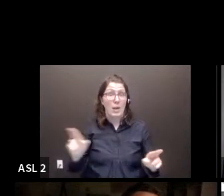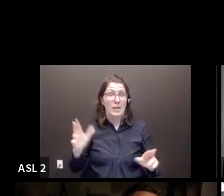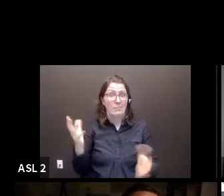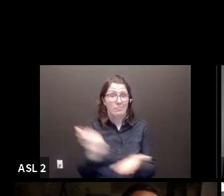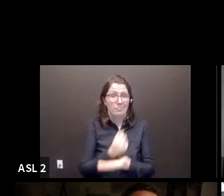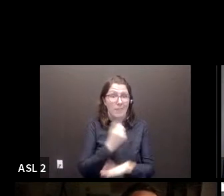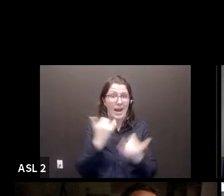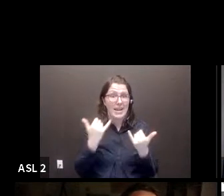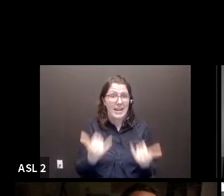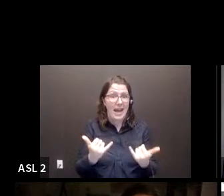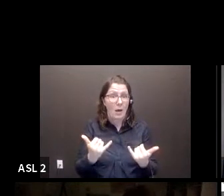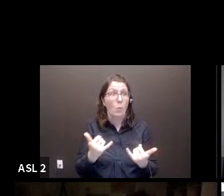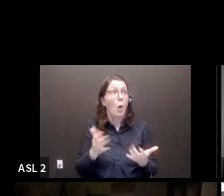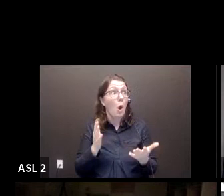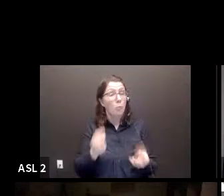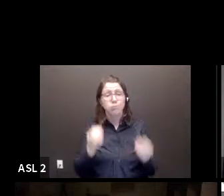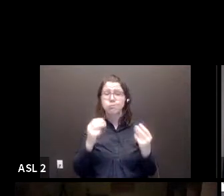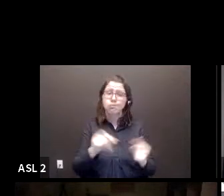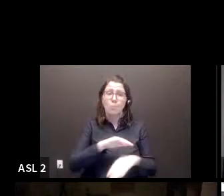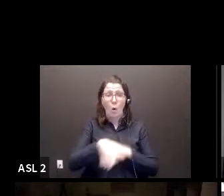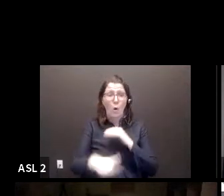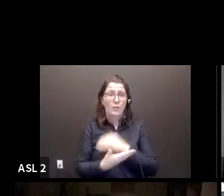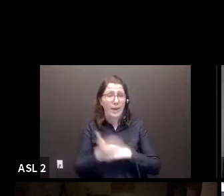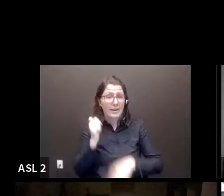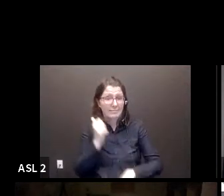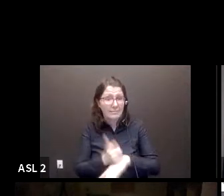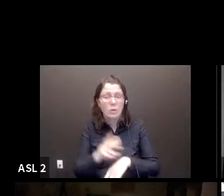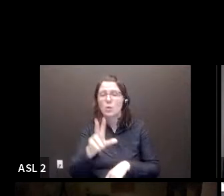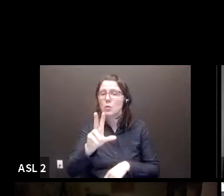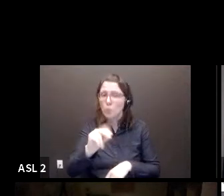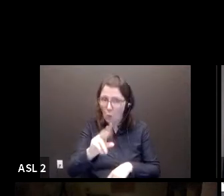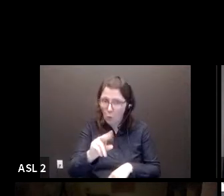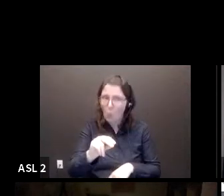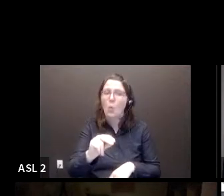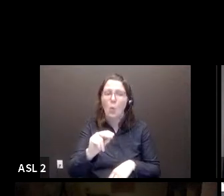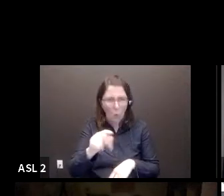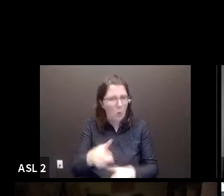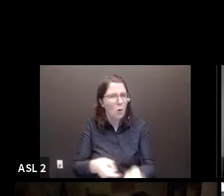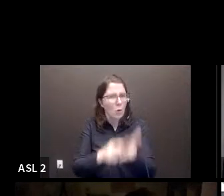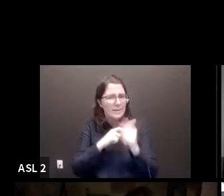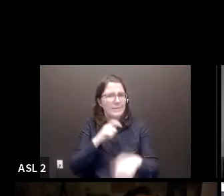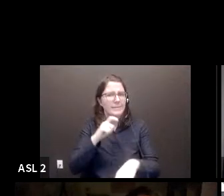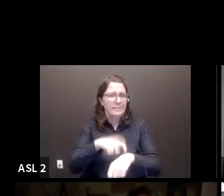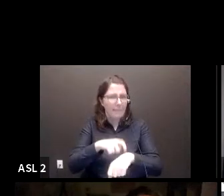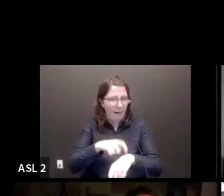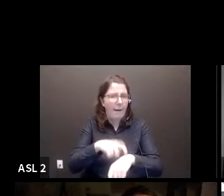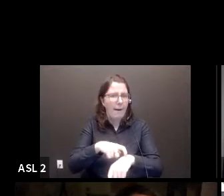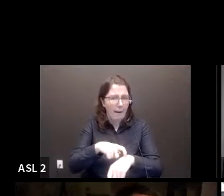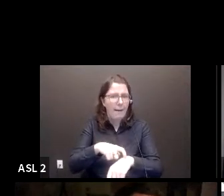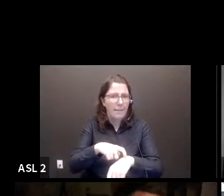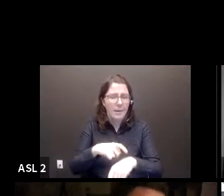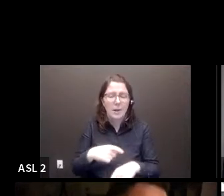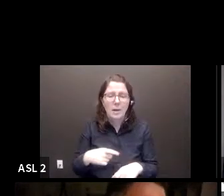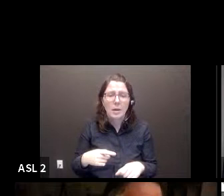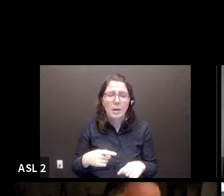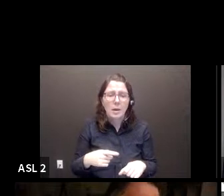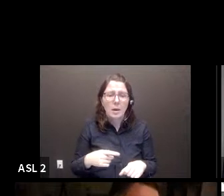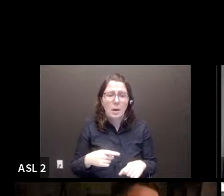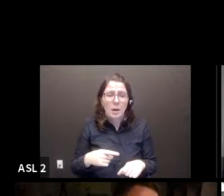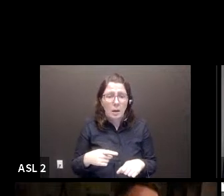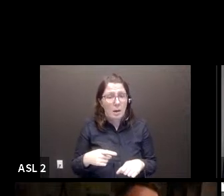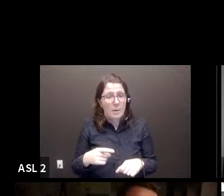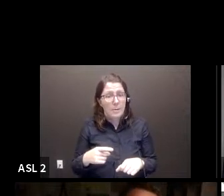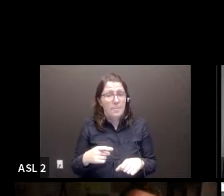will not take a year to happen it could happen really fast you are really wanting this this community